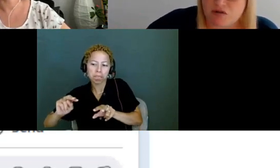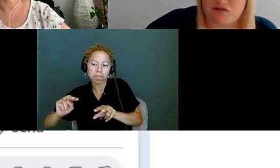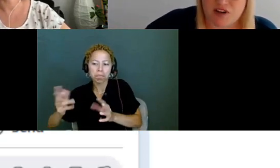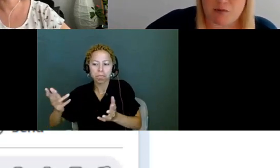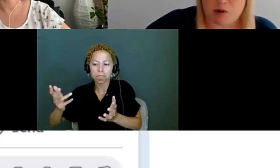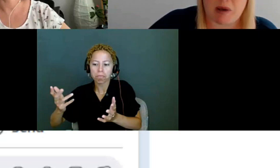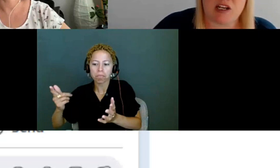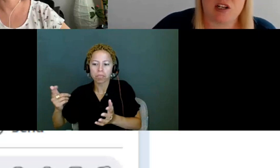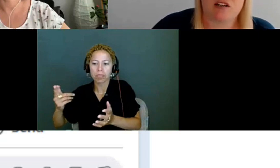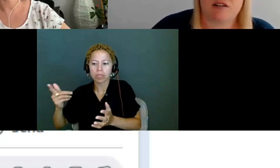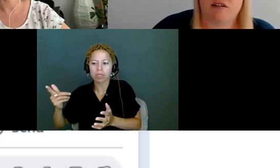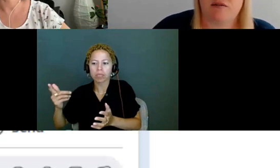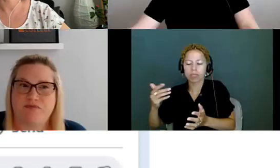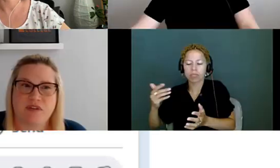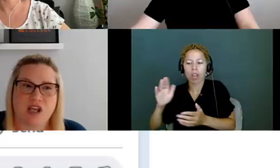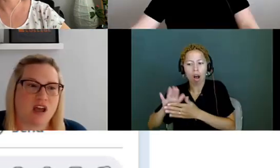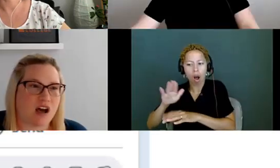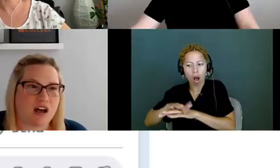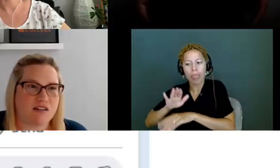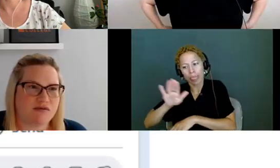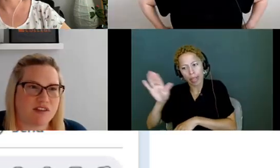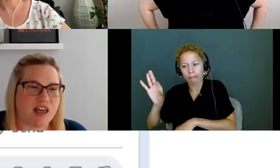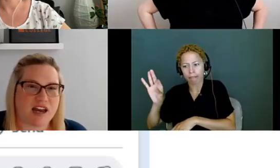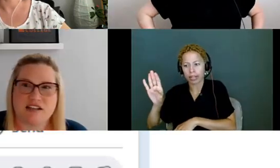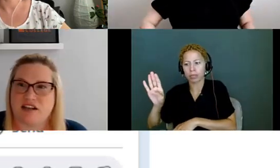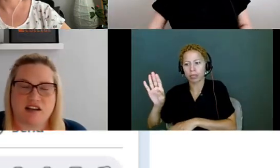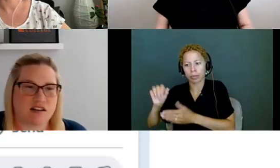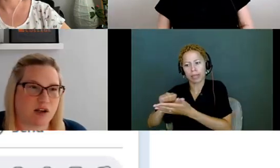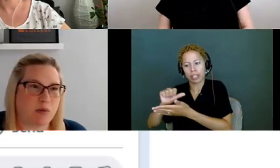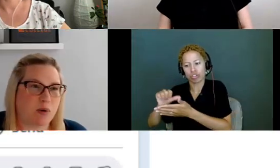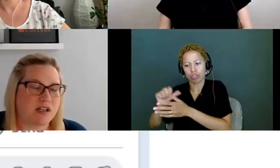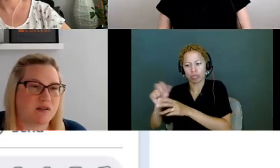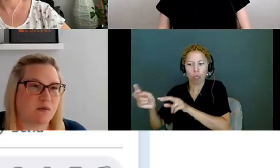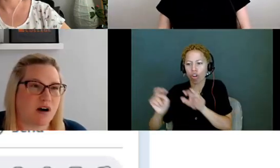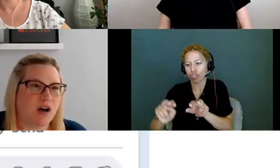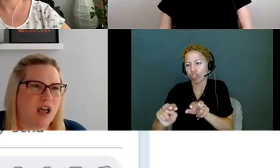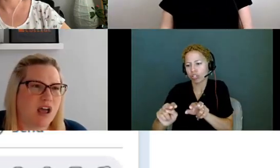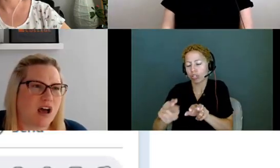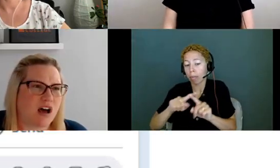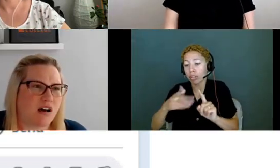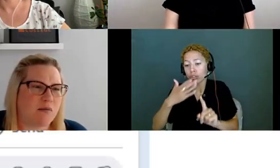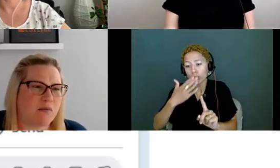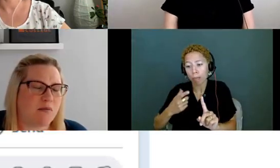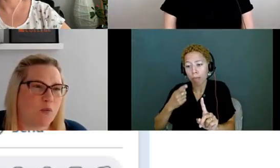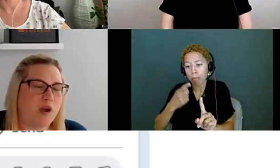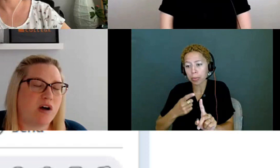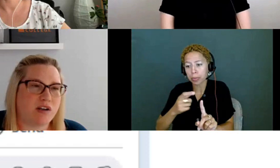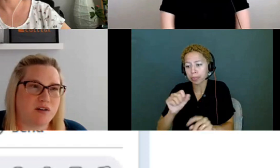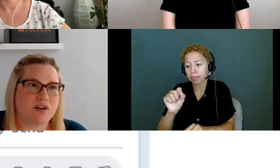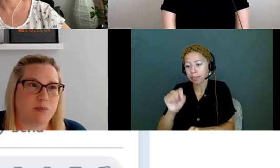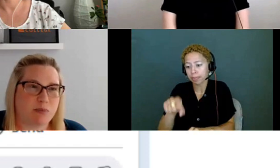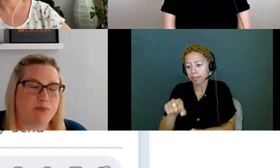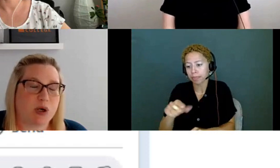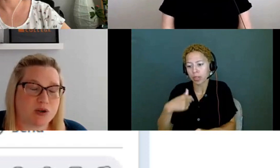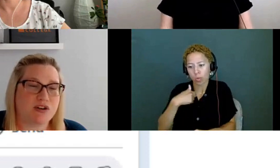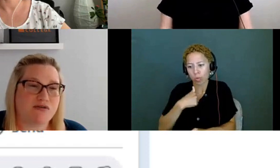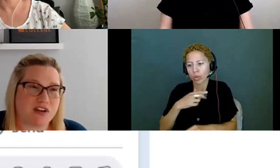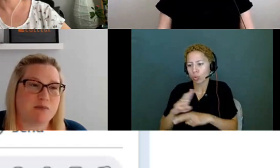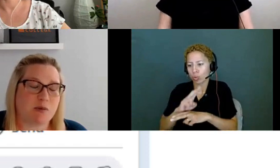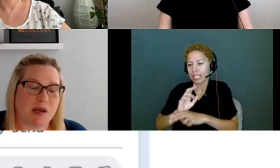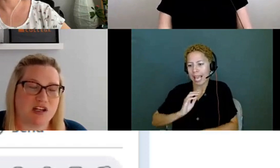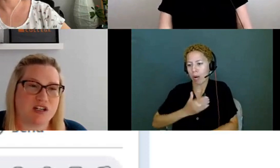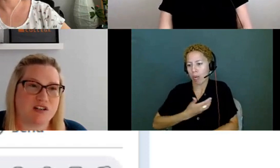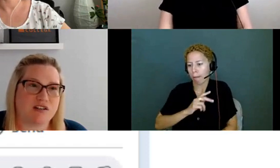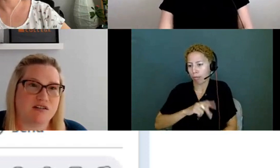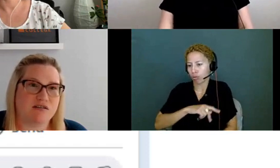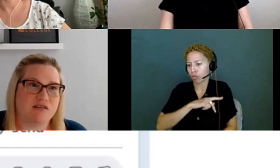on their own Facebook pages. That is a good point as well. We all use our personal